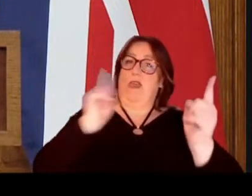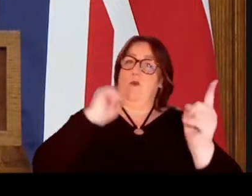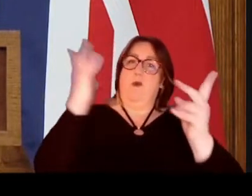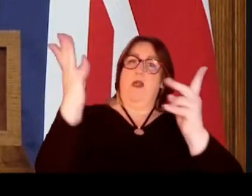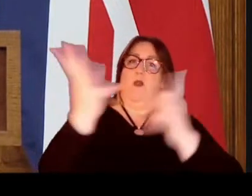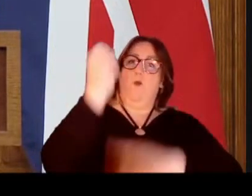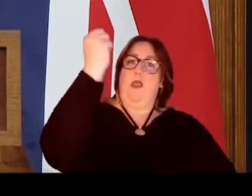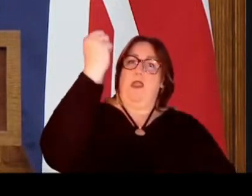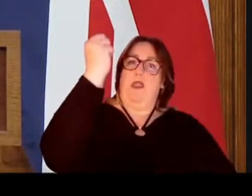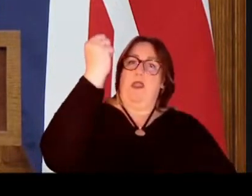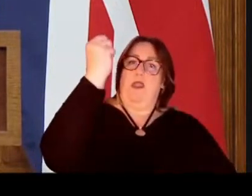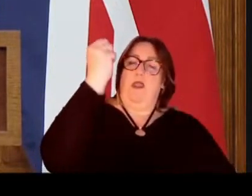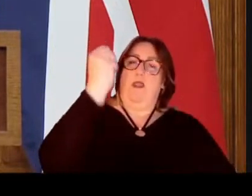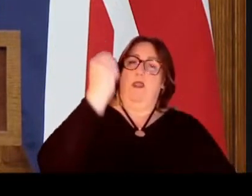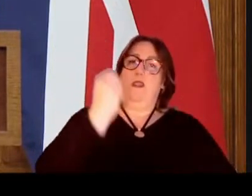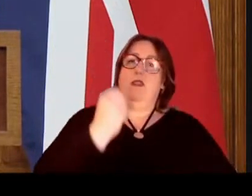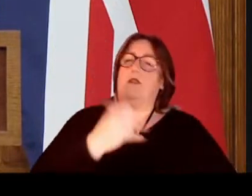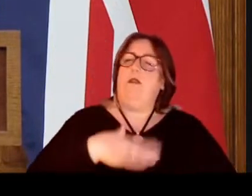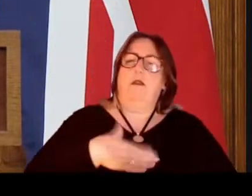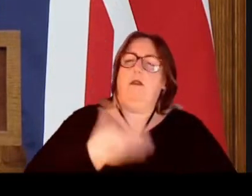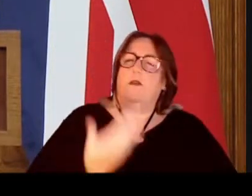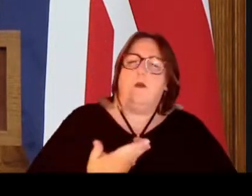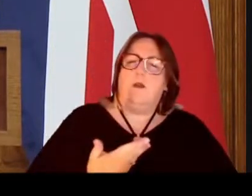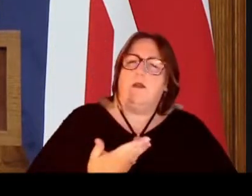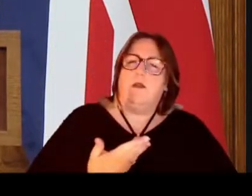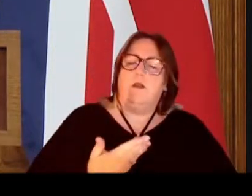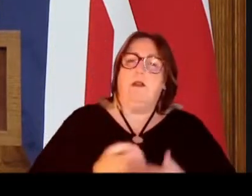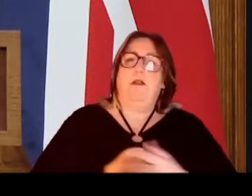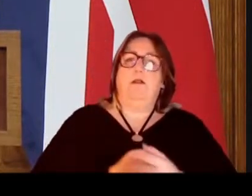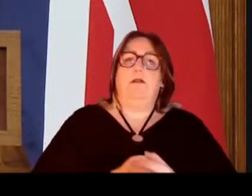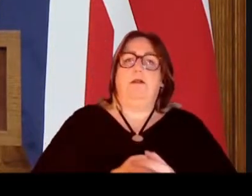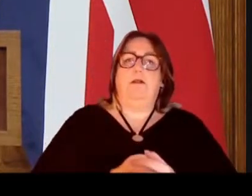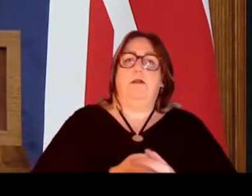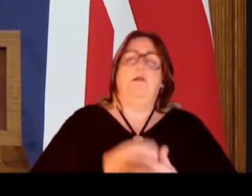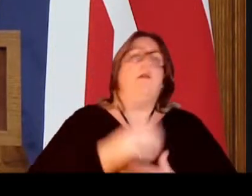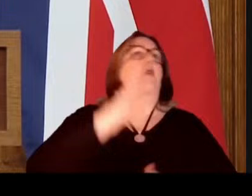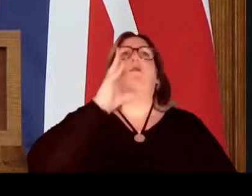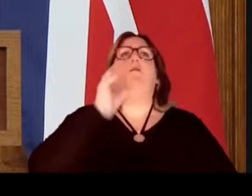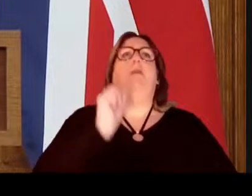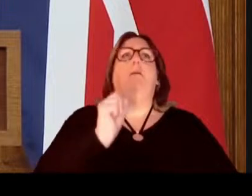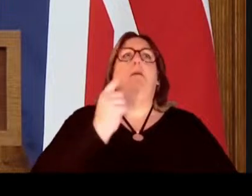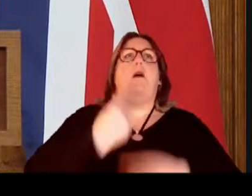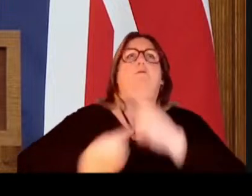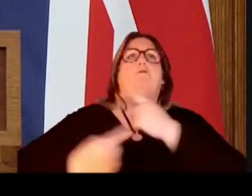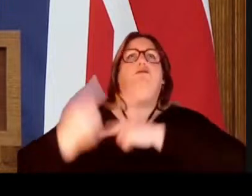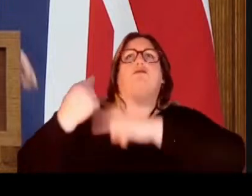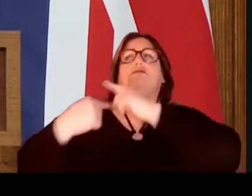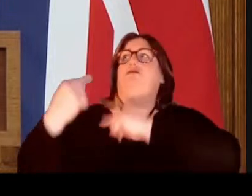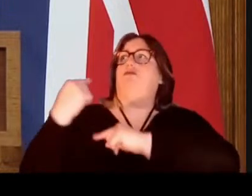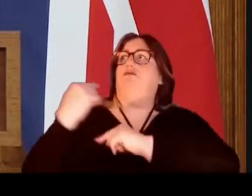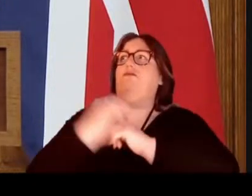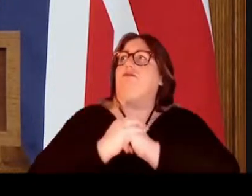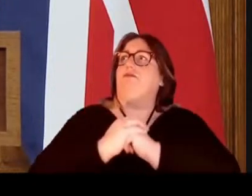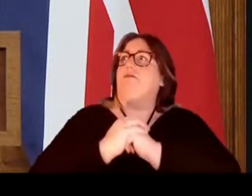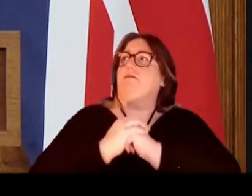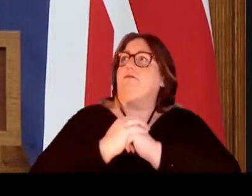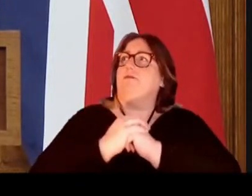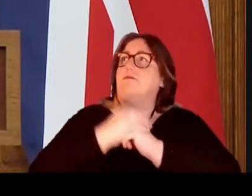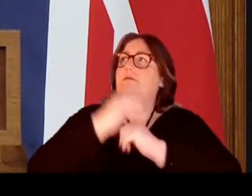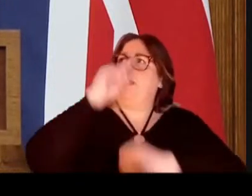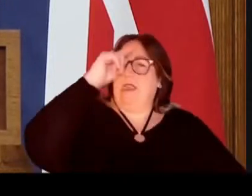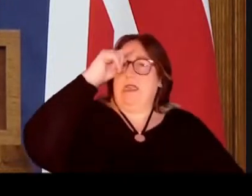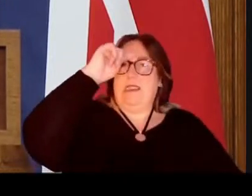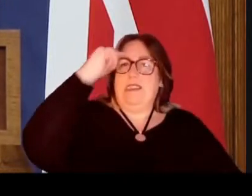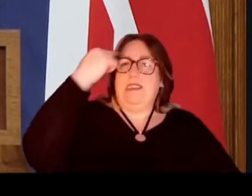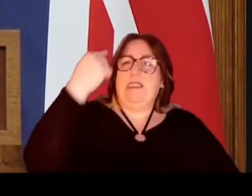I remember when this happened, in those dark days of the summer. And I remember that,